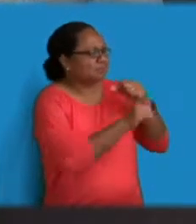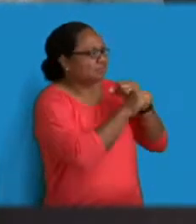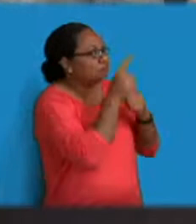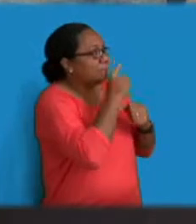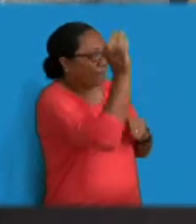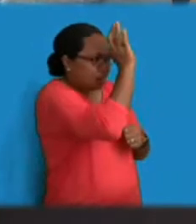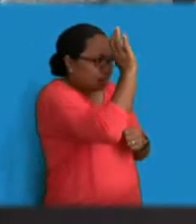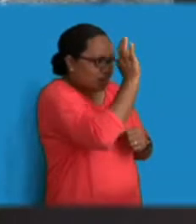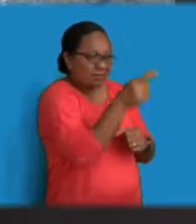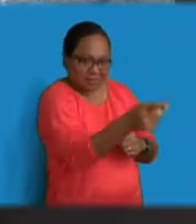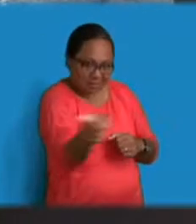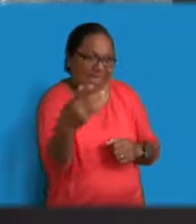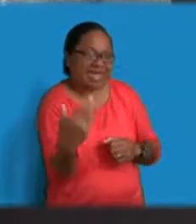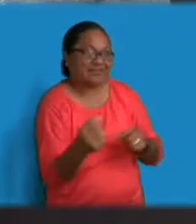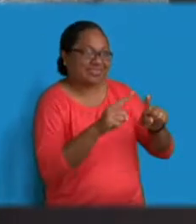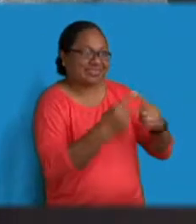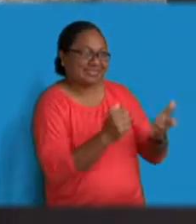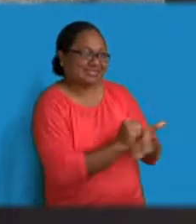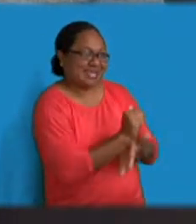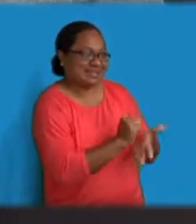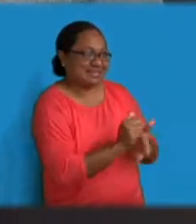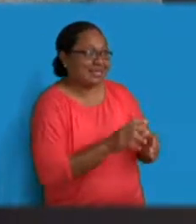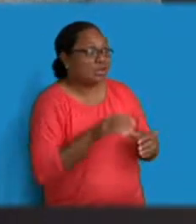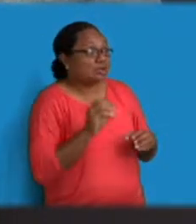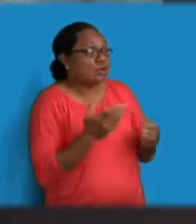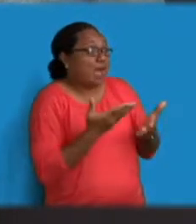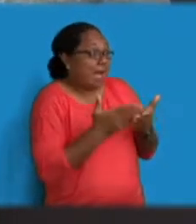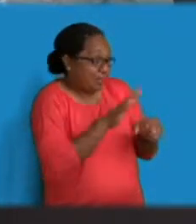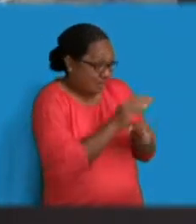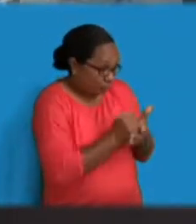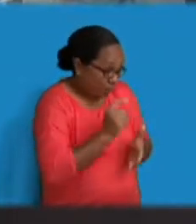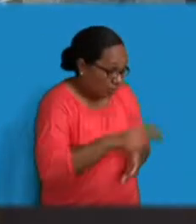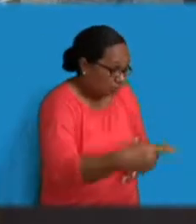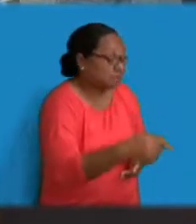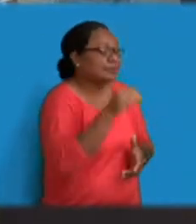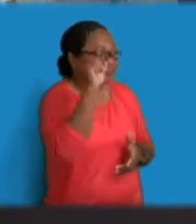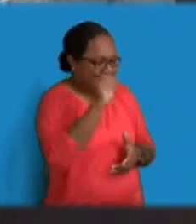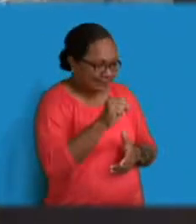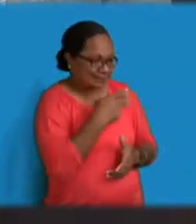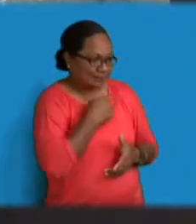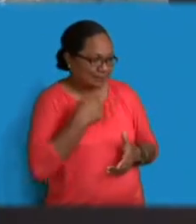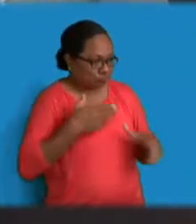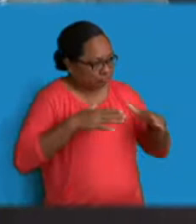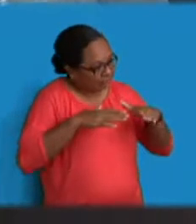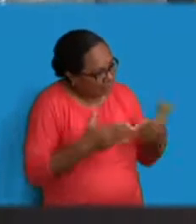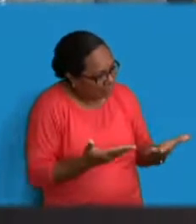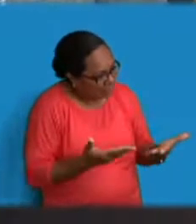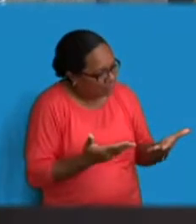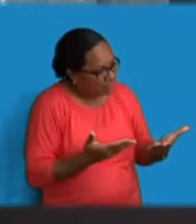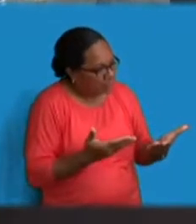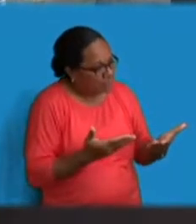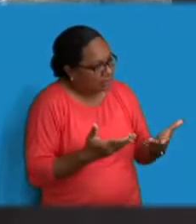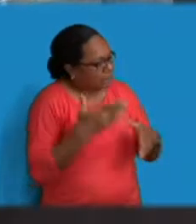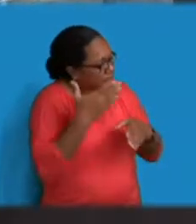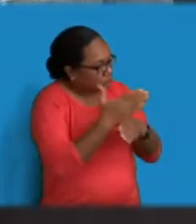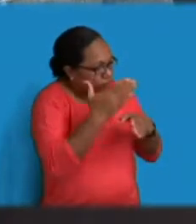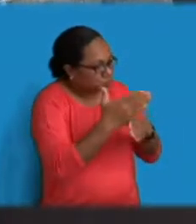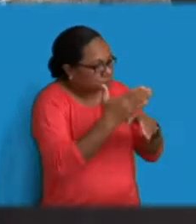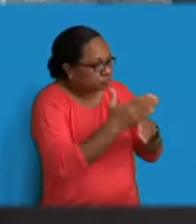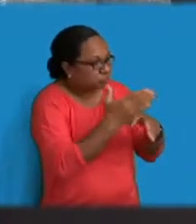here. So sustainability of these markets, yes, the Ministry is currently working very hard